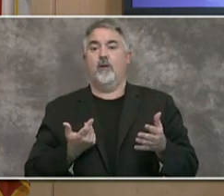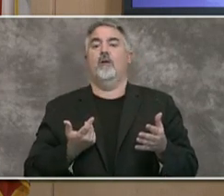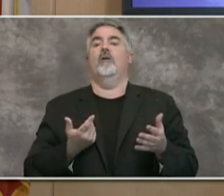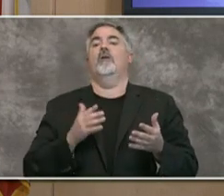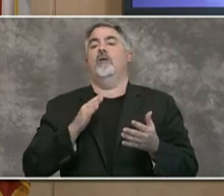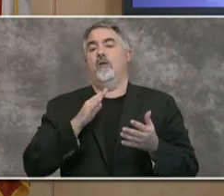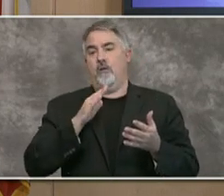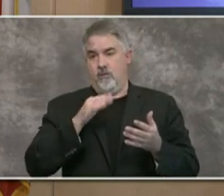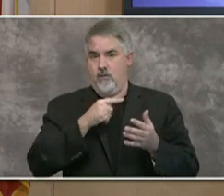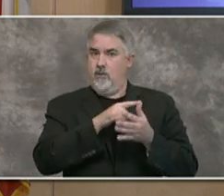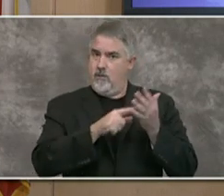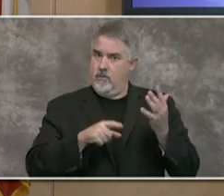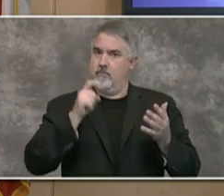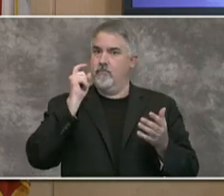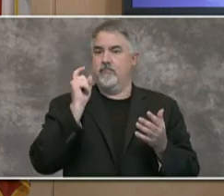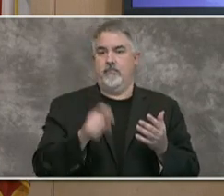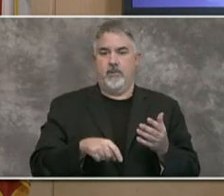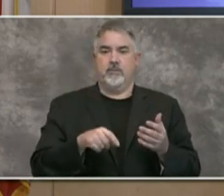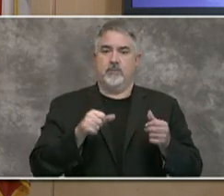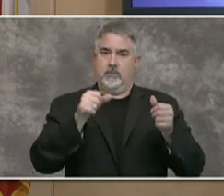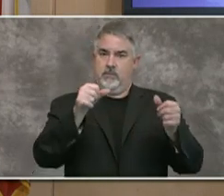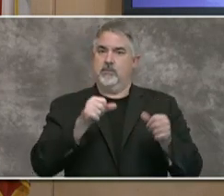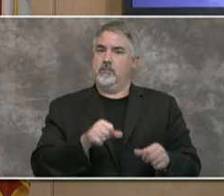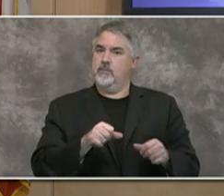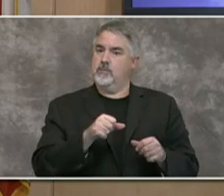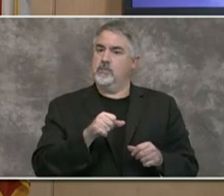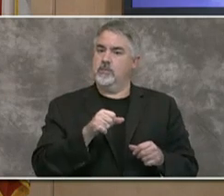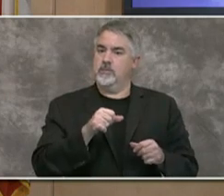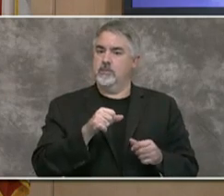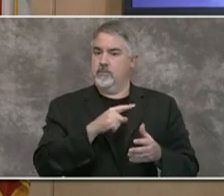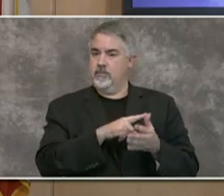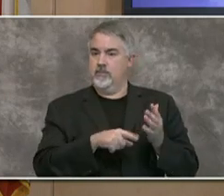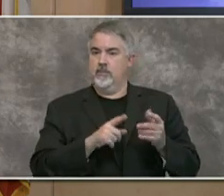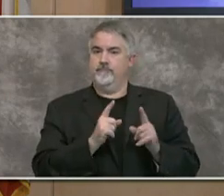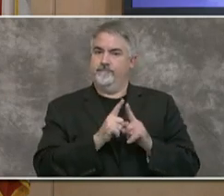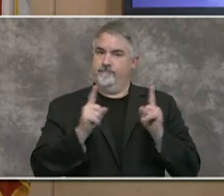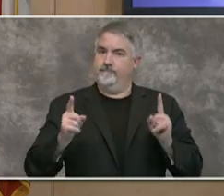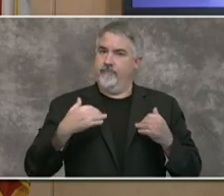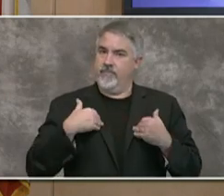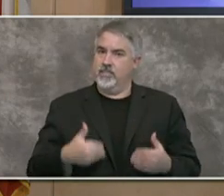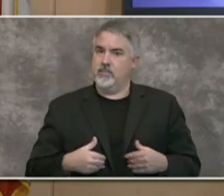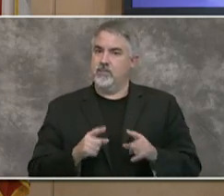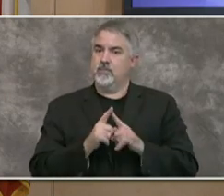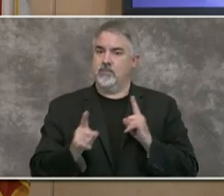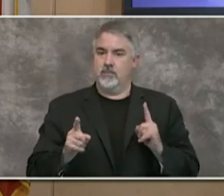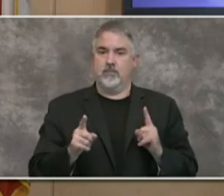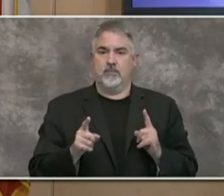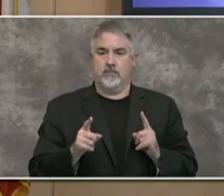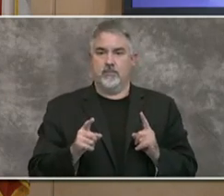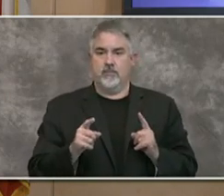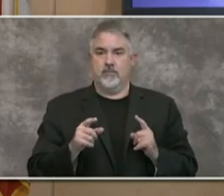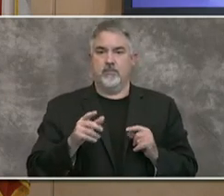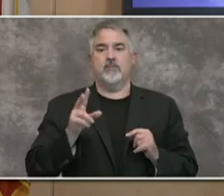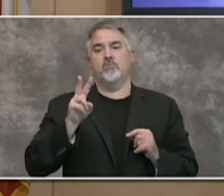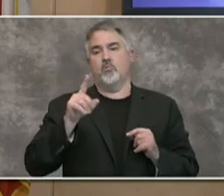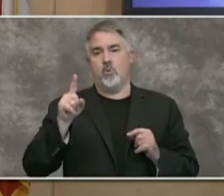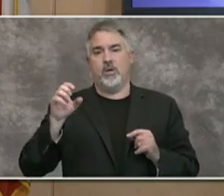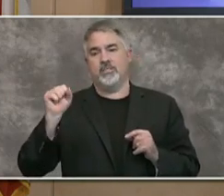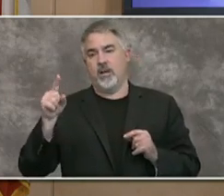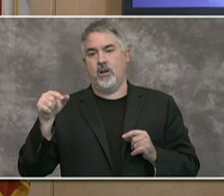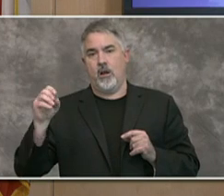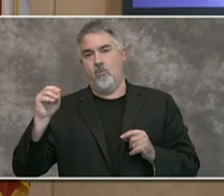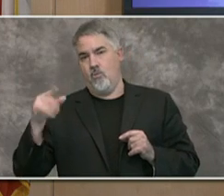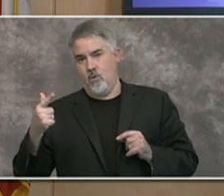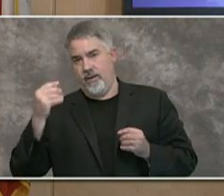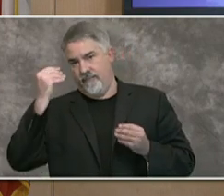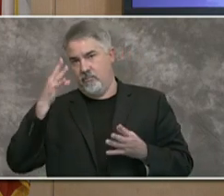that are required to post and adhere to a physical distancing plan, then again, you could utilize that same resource at 211sandiego.org